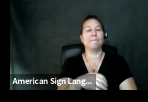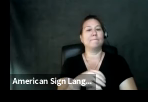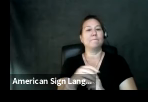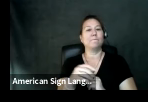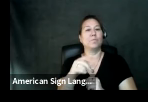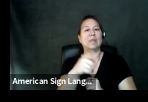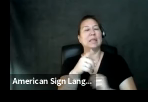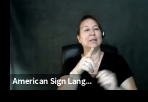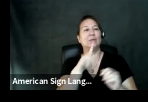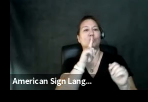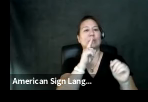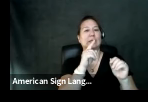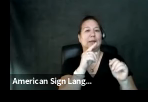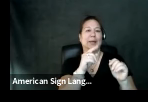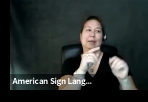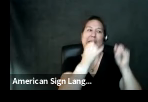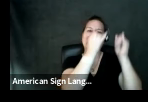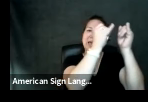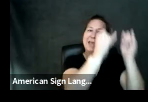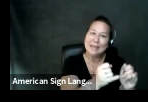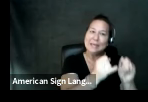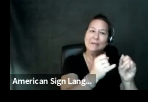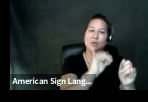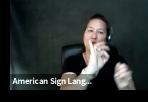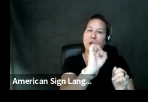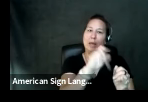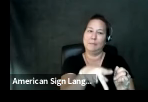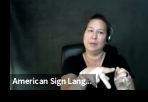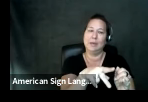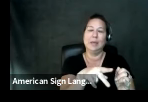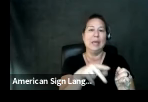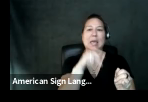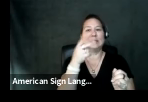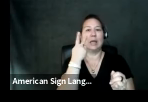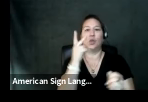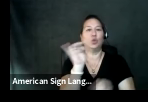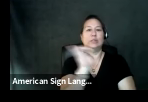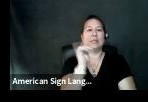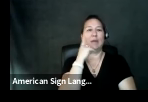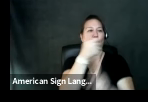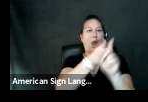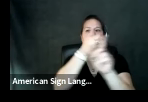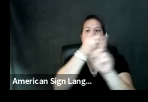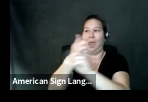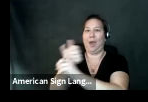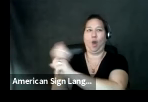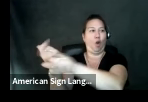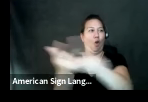is an individualized IEP. So it's not going to look the same from one student to another. And it may